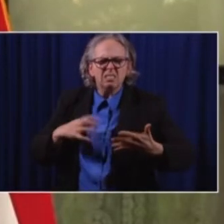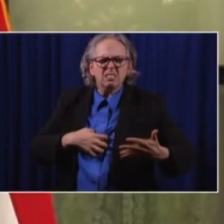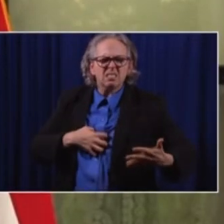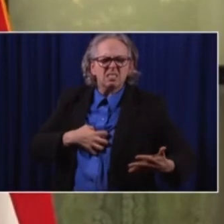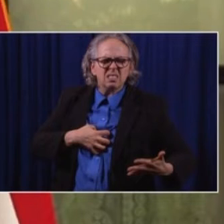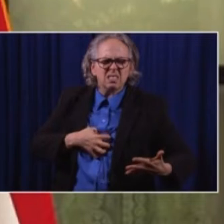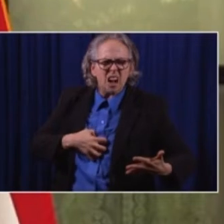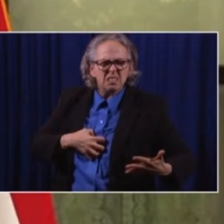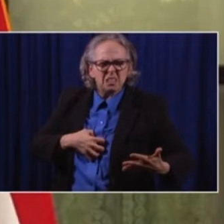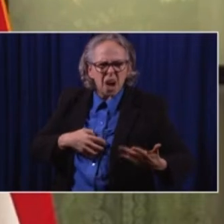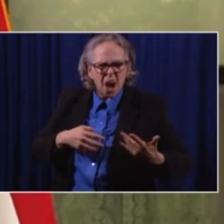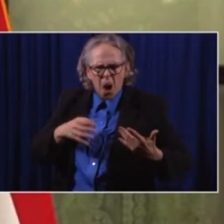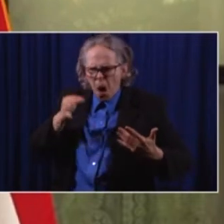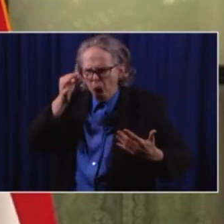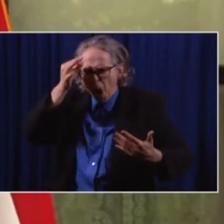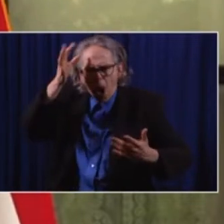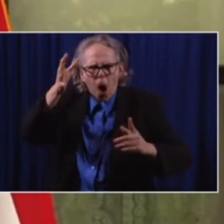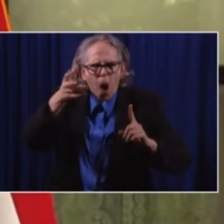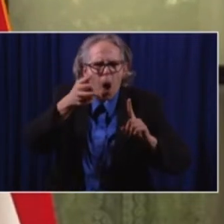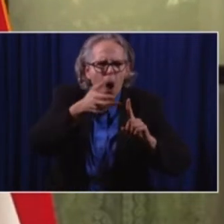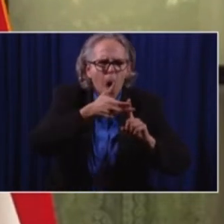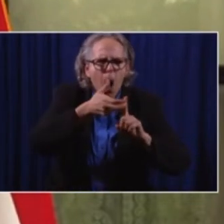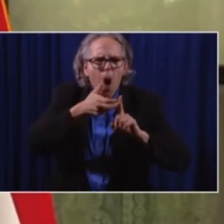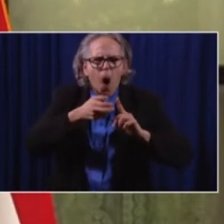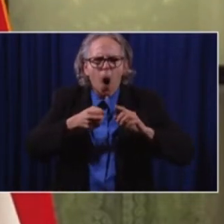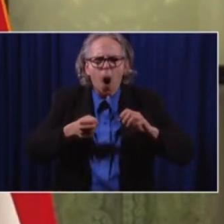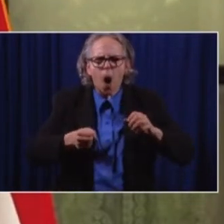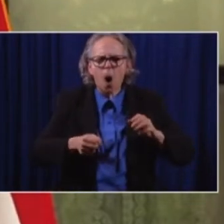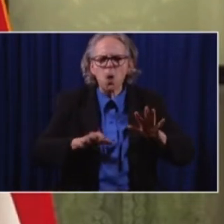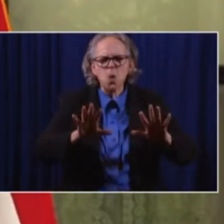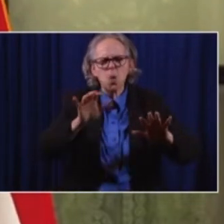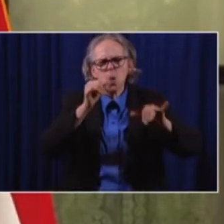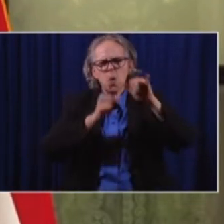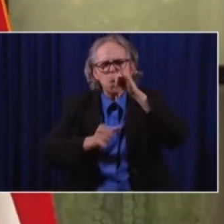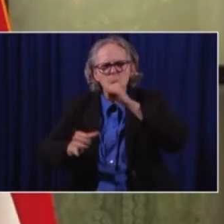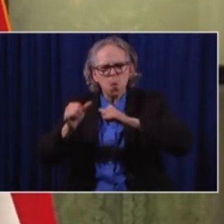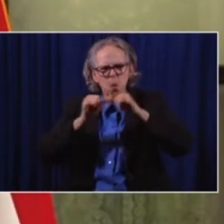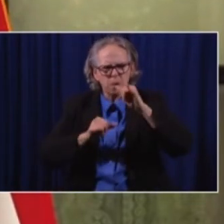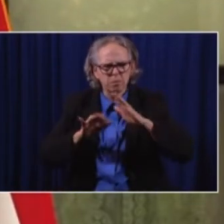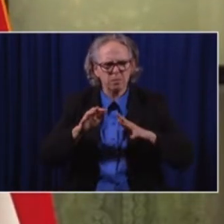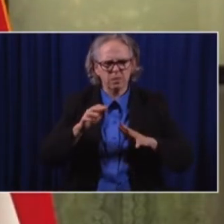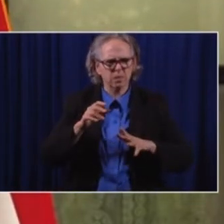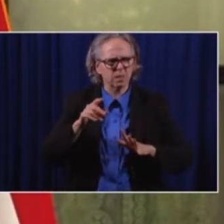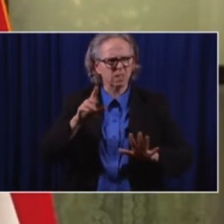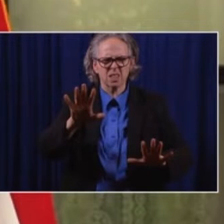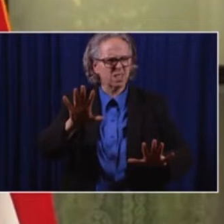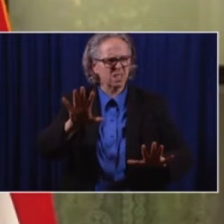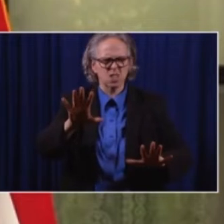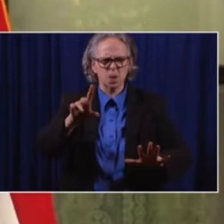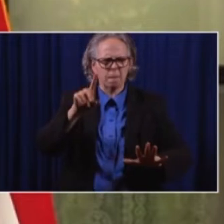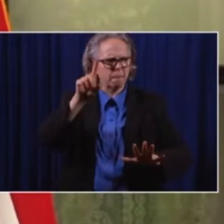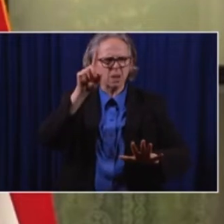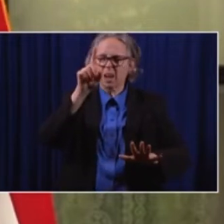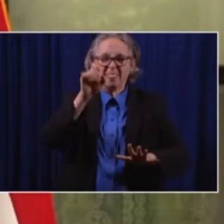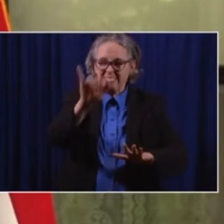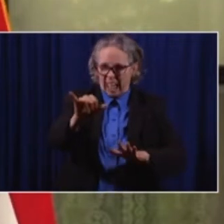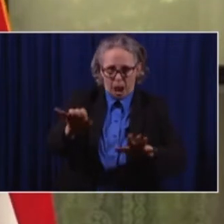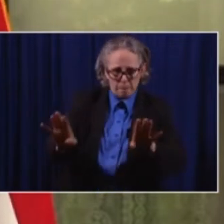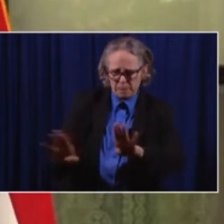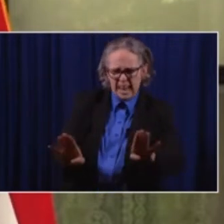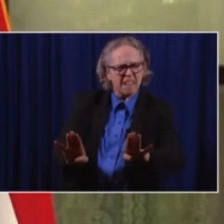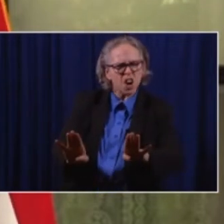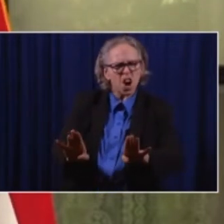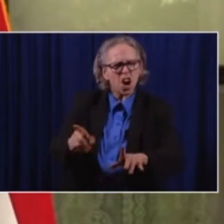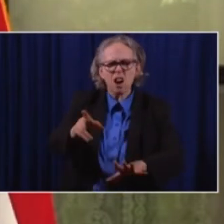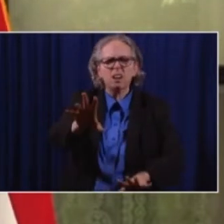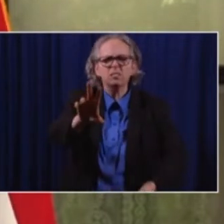horrible. And, you know, everyone has to denounce this. This is, you know, you want to talk about,